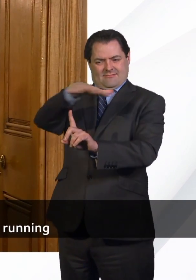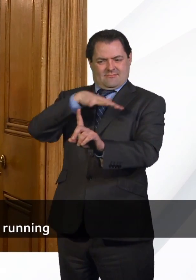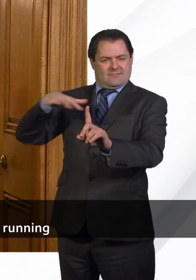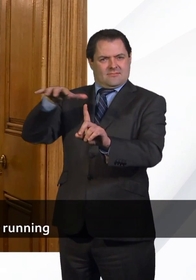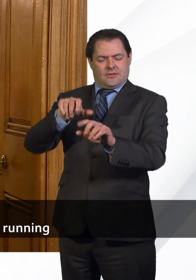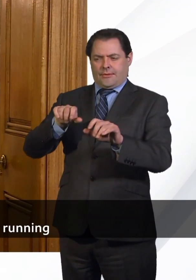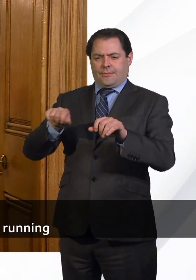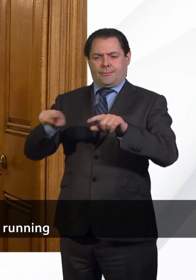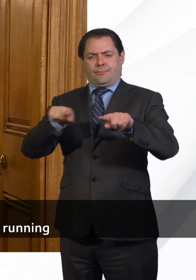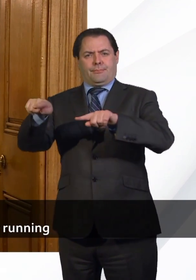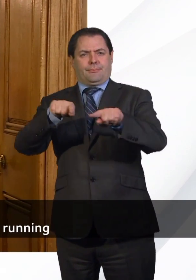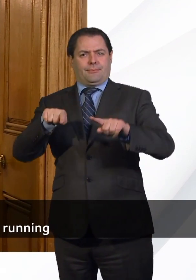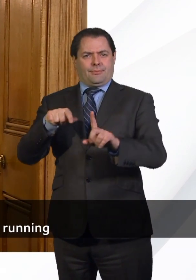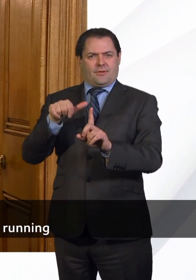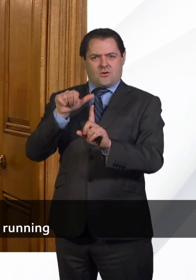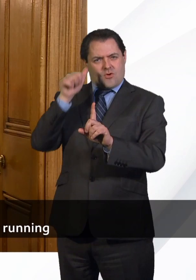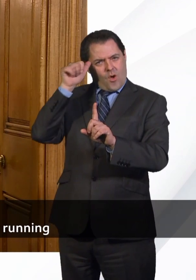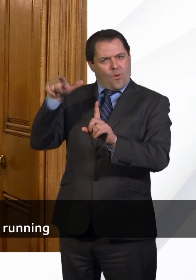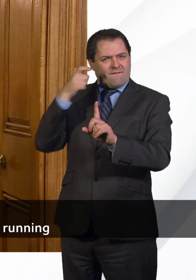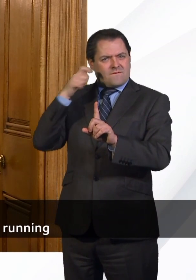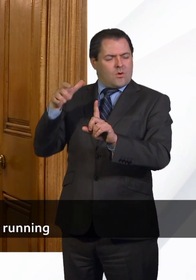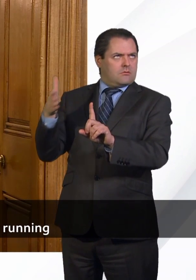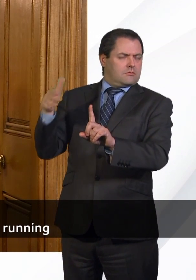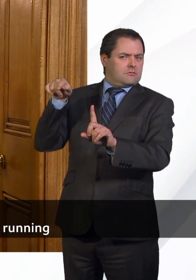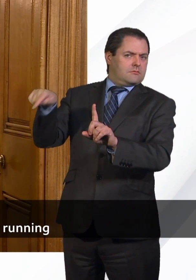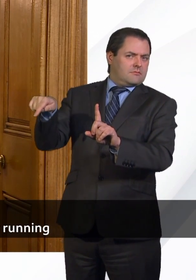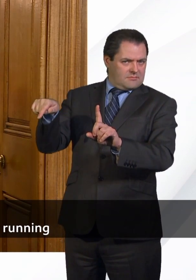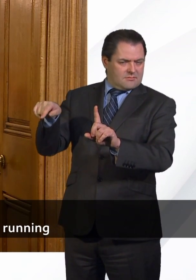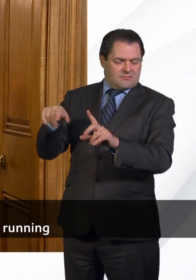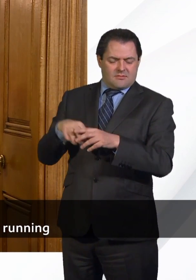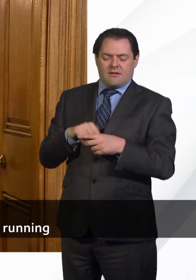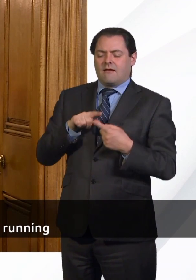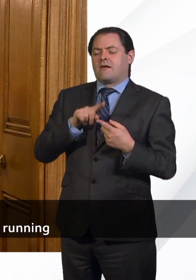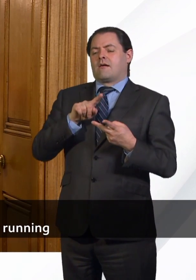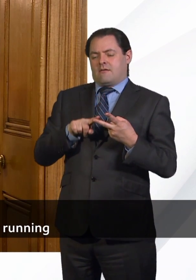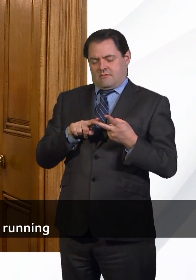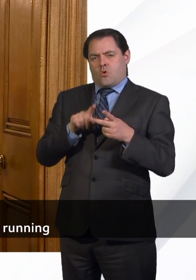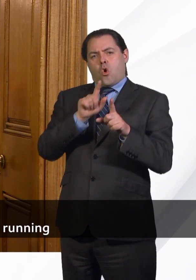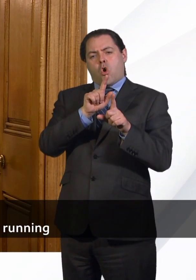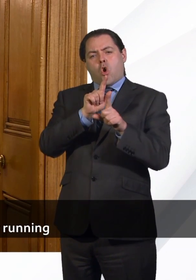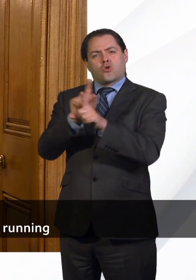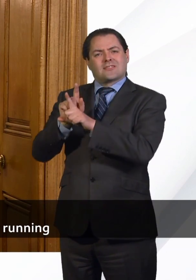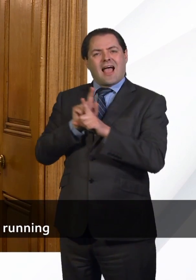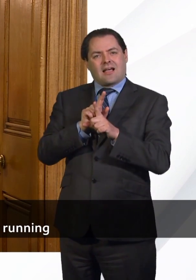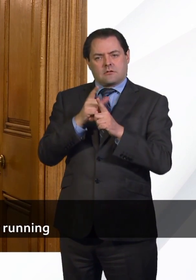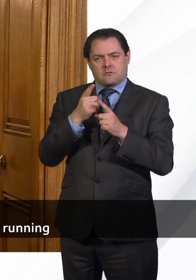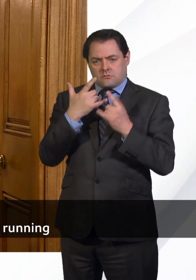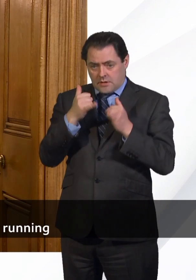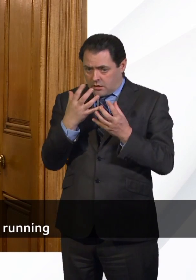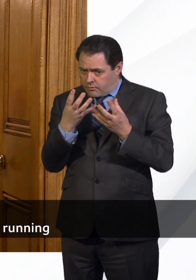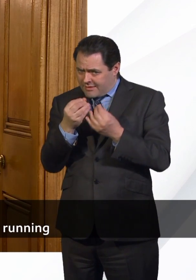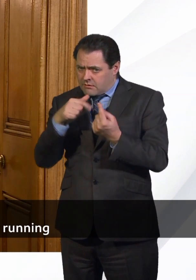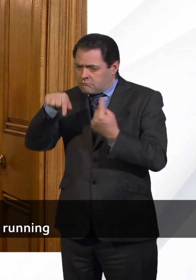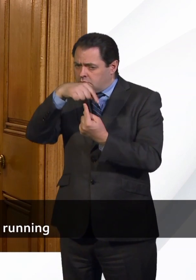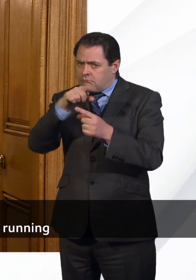new cases across the country, contact tracing can still have an impact, and the app will still be